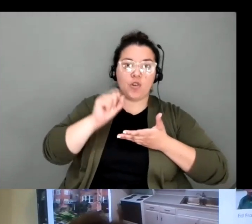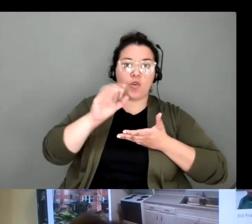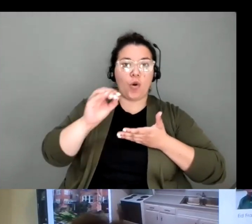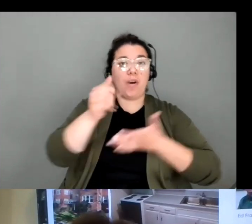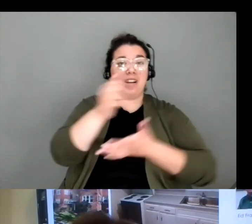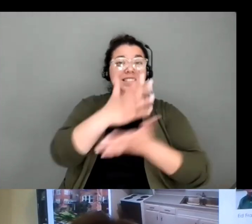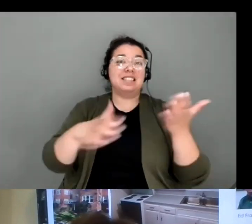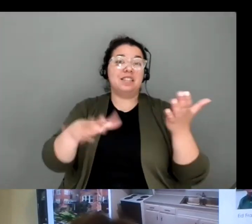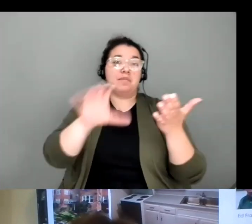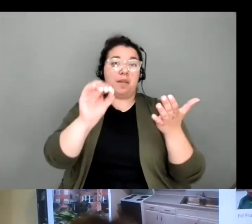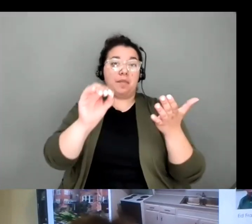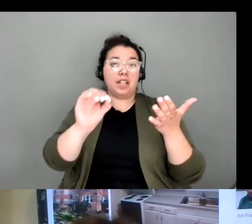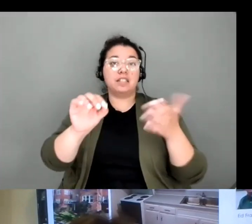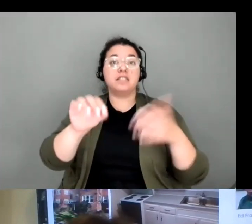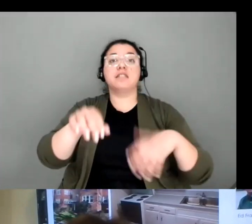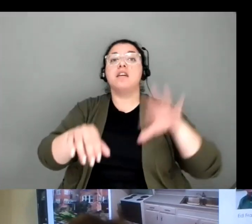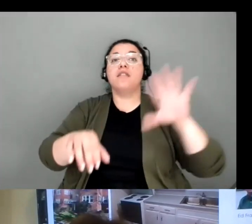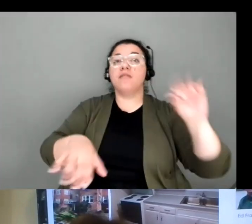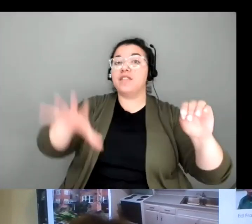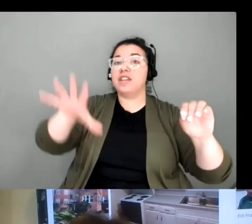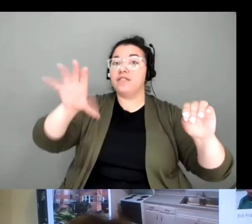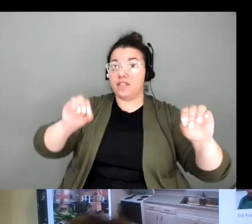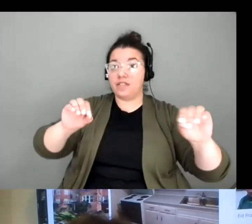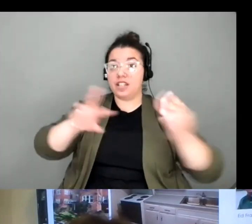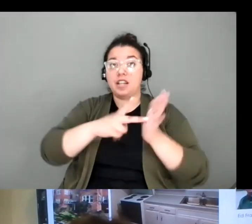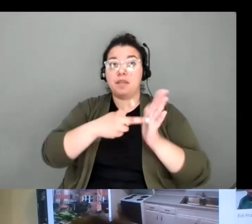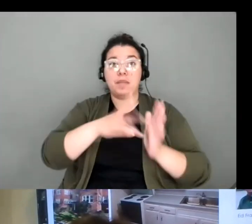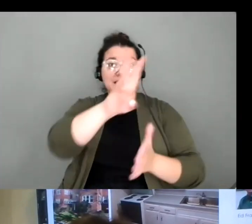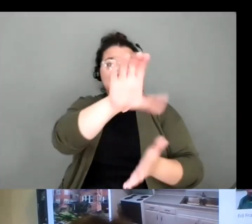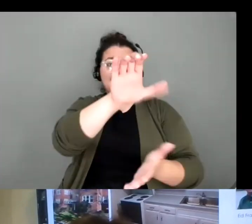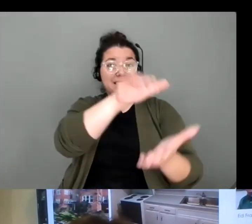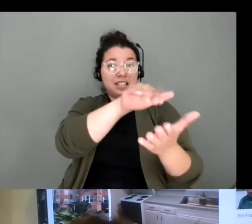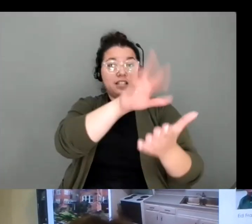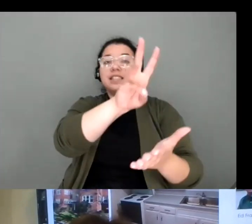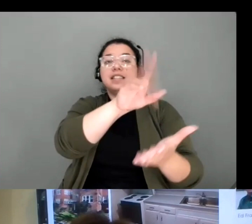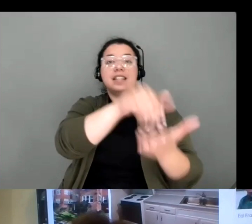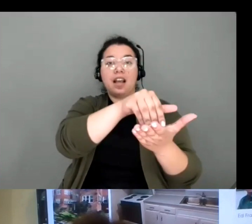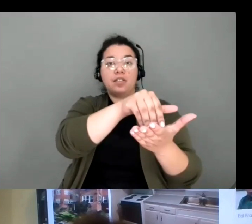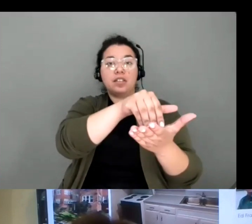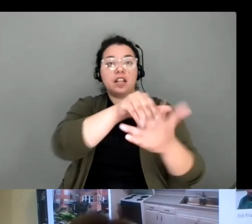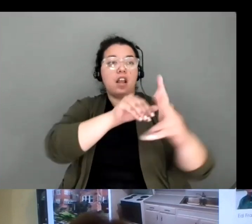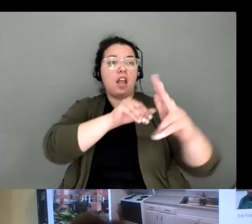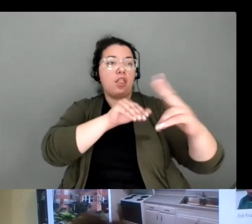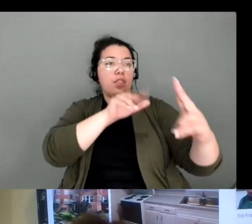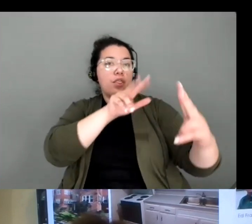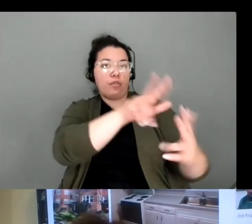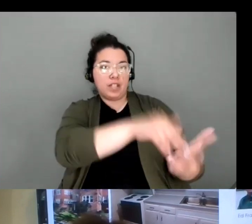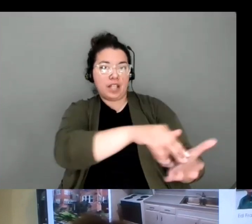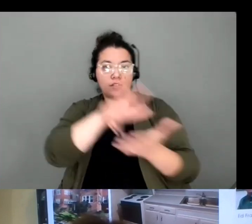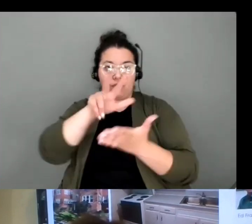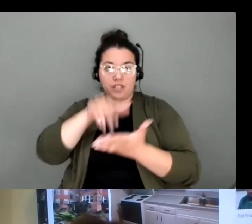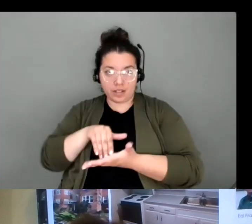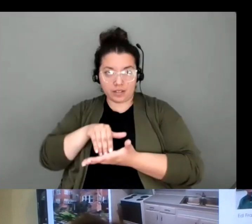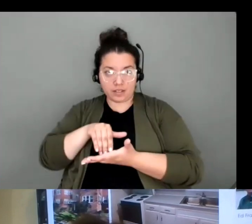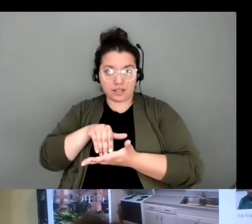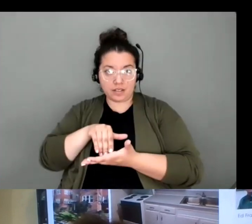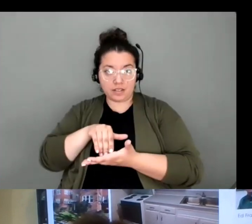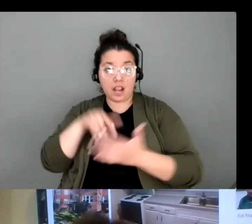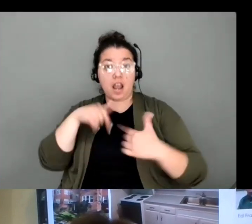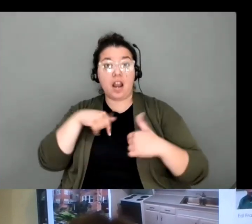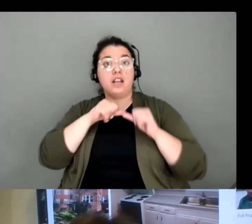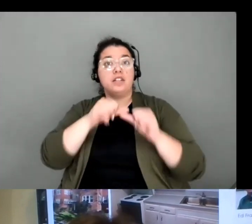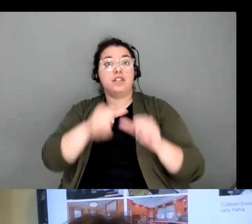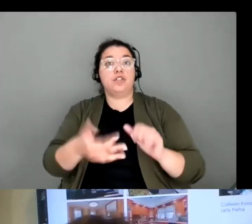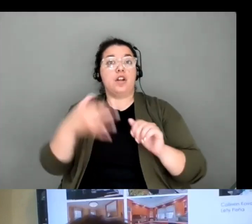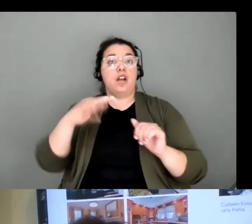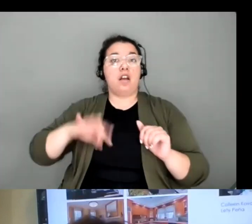have a 50-50 split. So you're getting $3,000. And as you make more money, they give you a